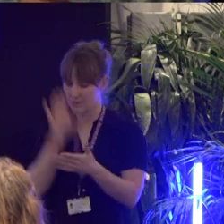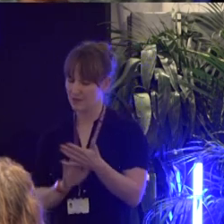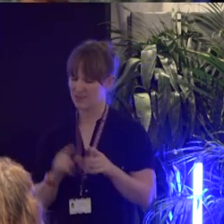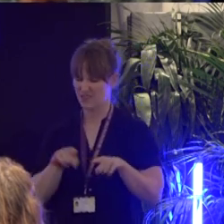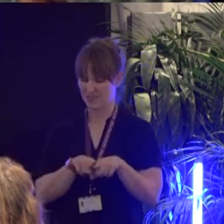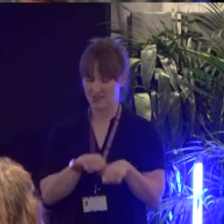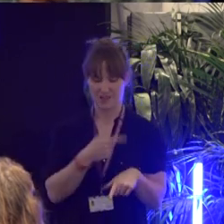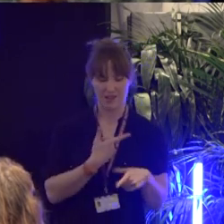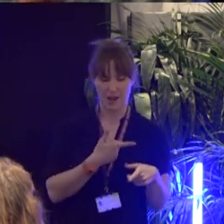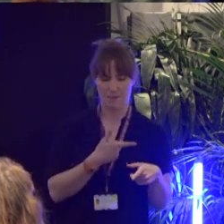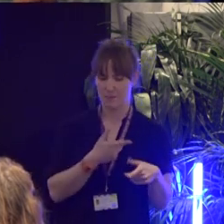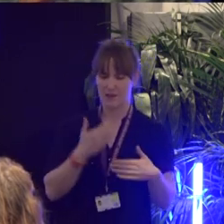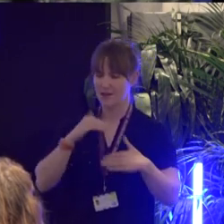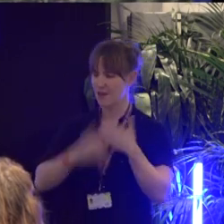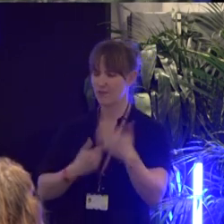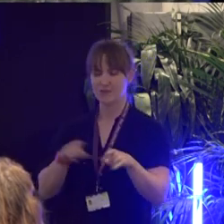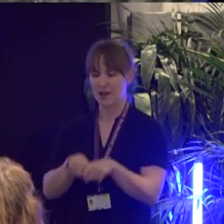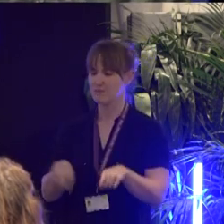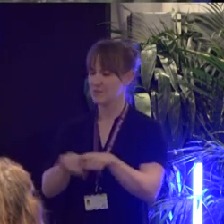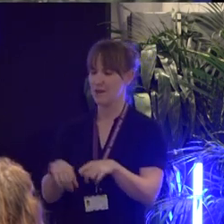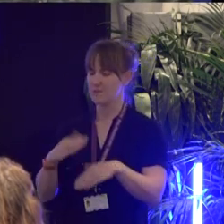same experience comes up.